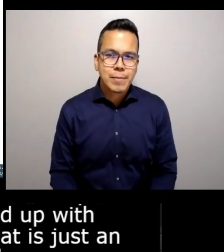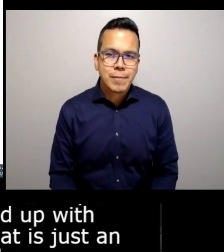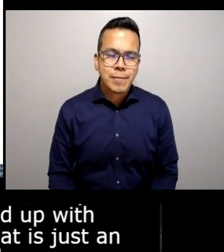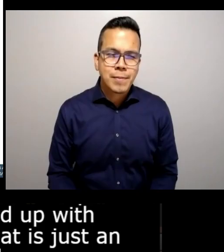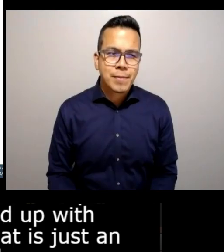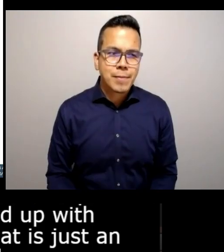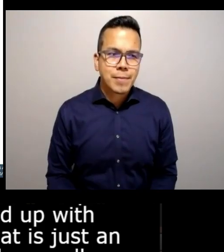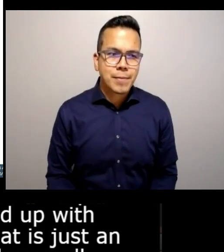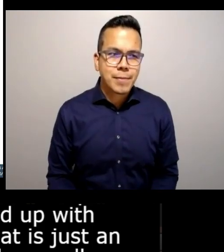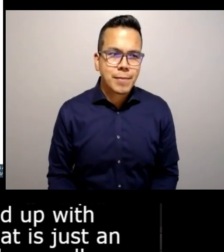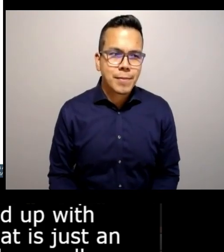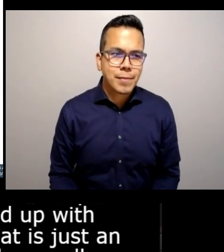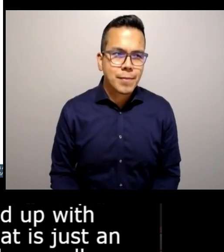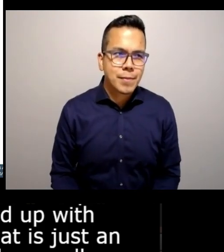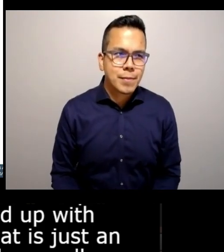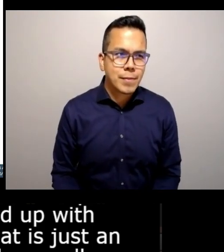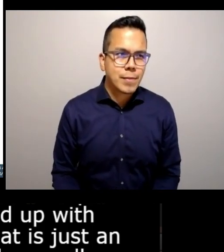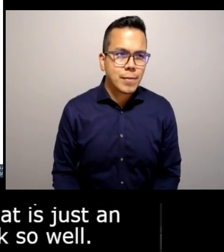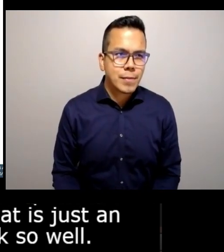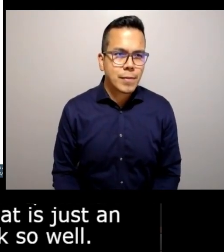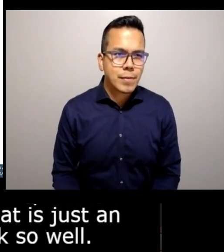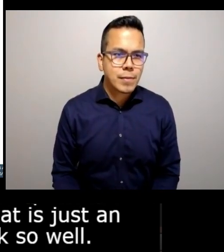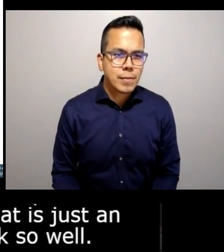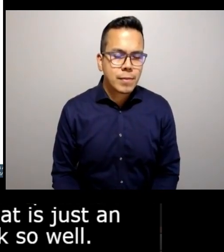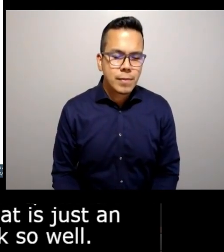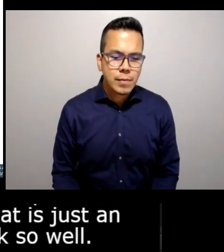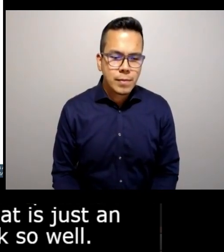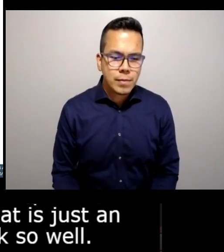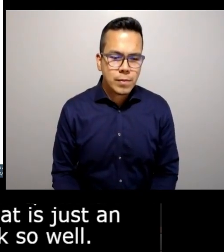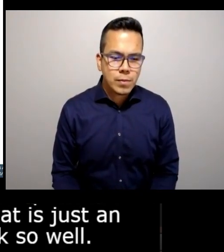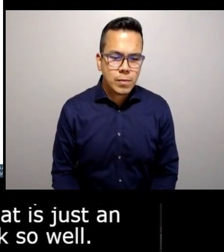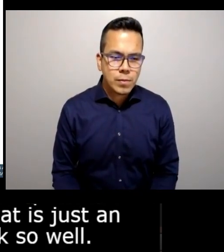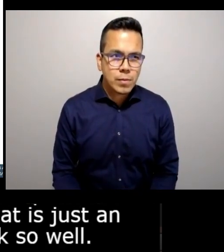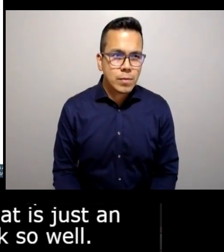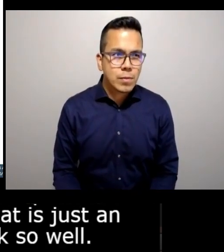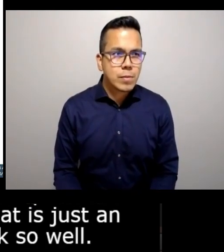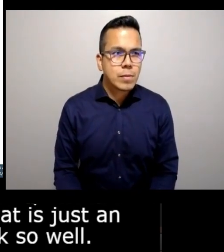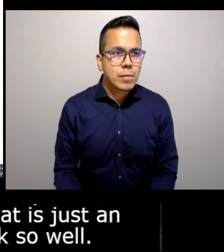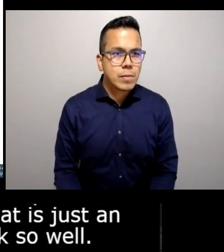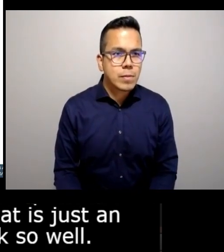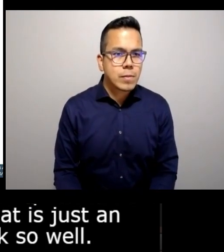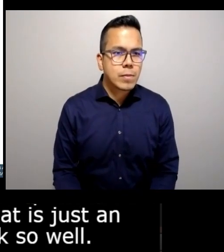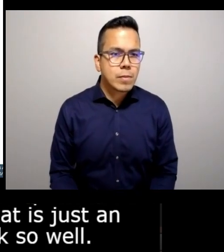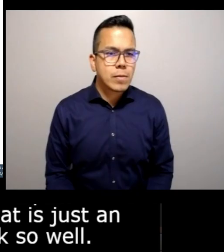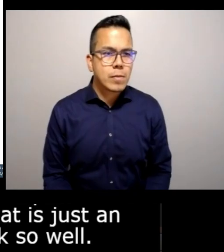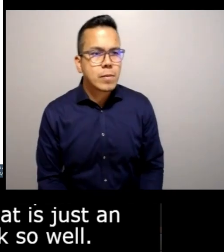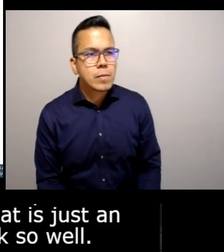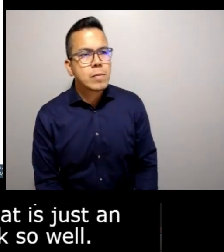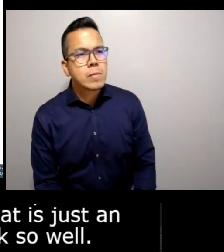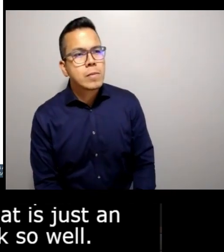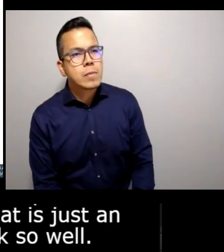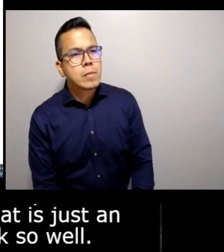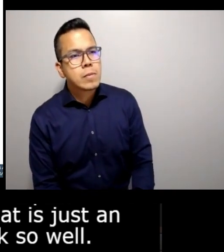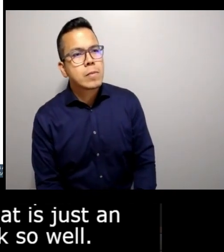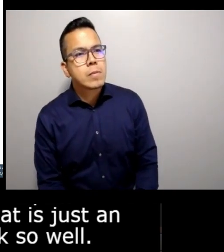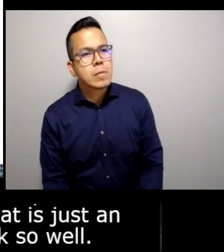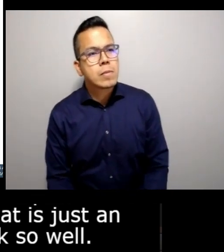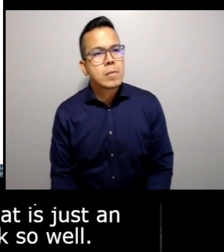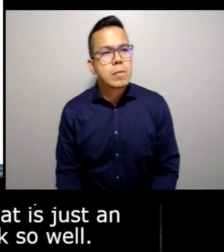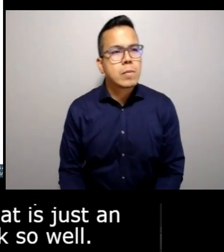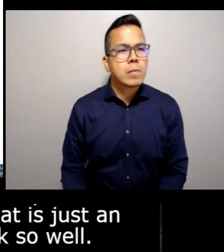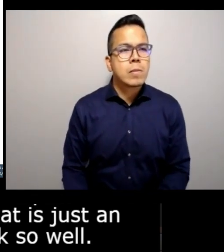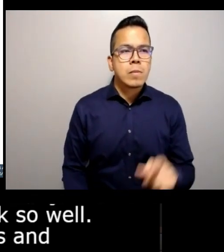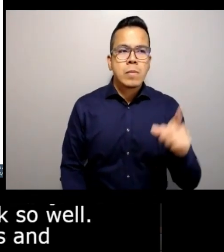There are various text editing and formatting tools, and platforms